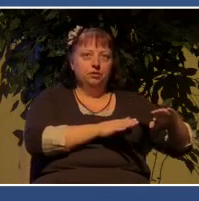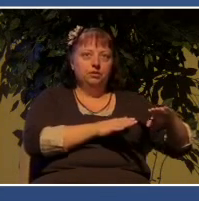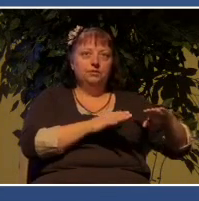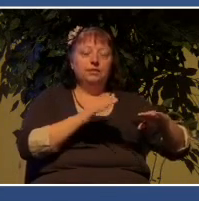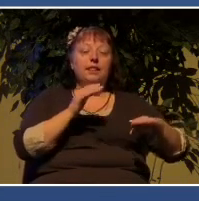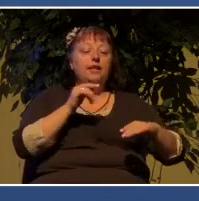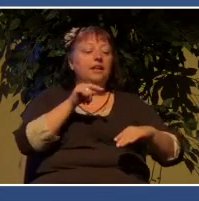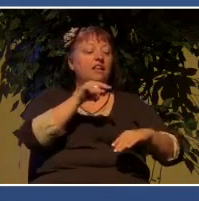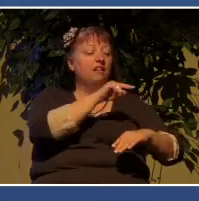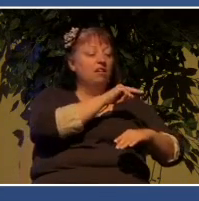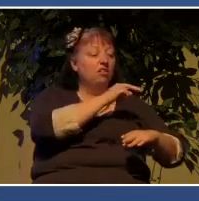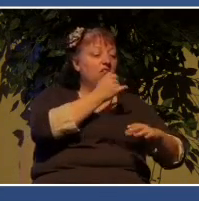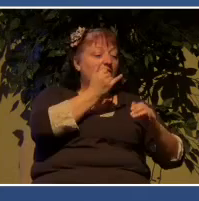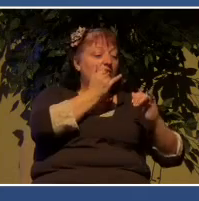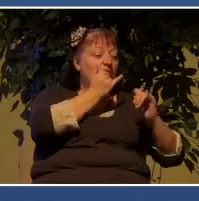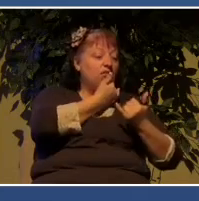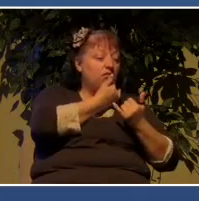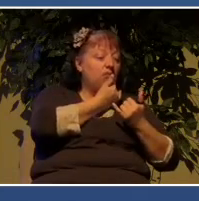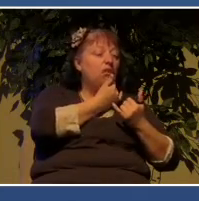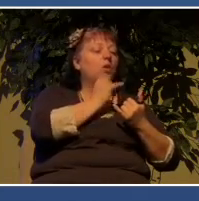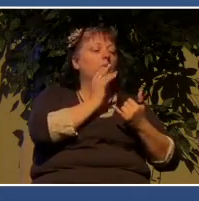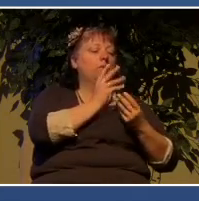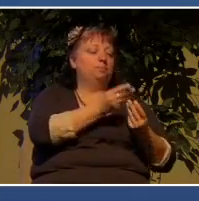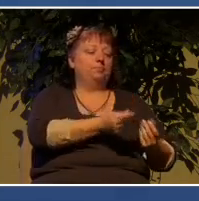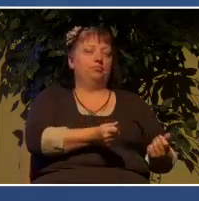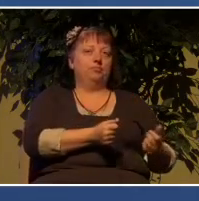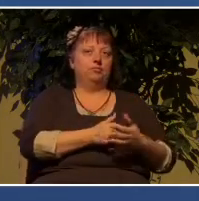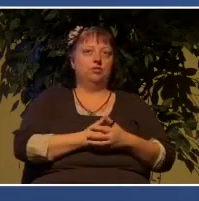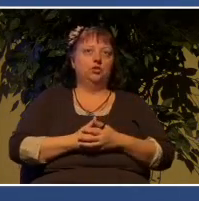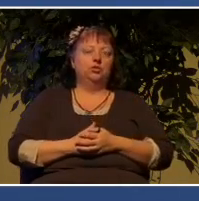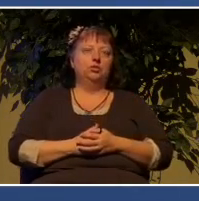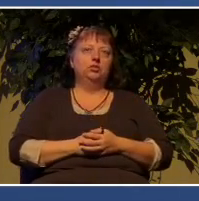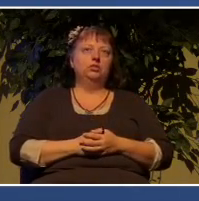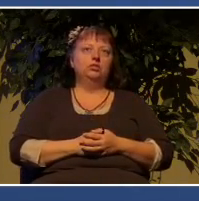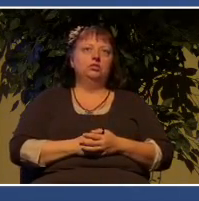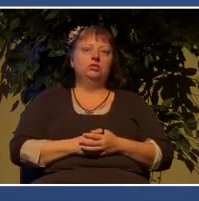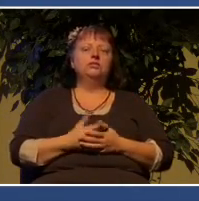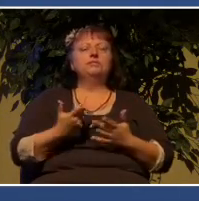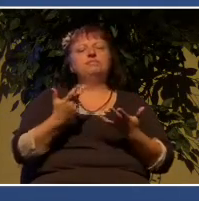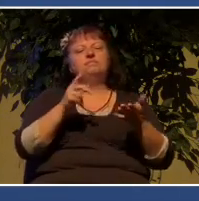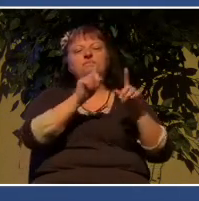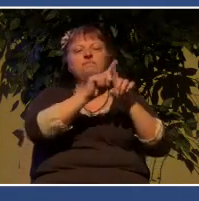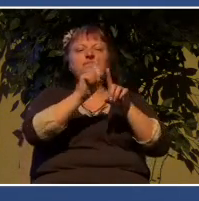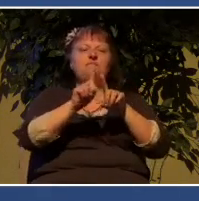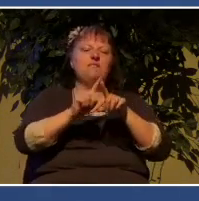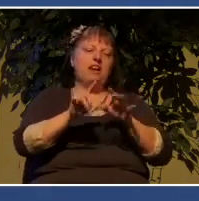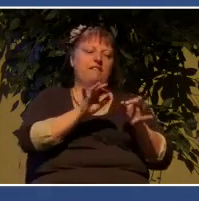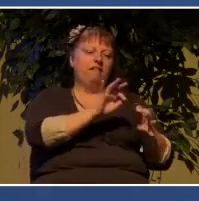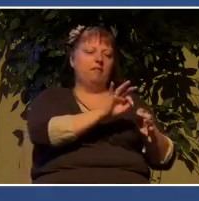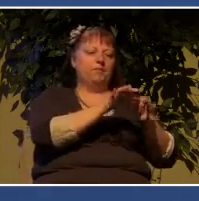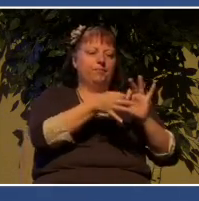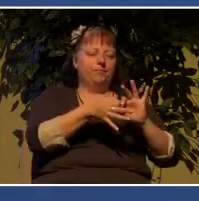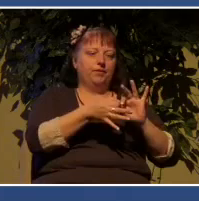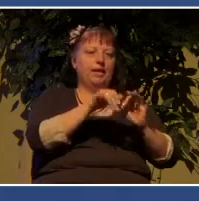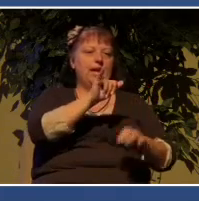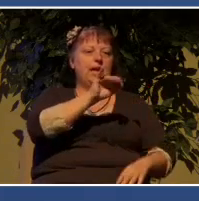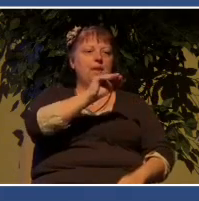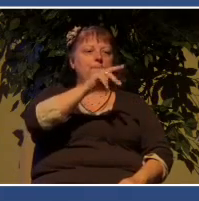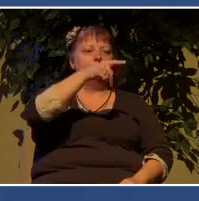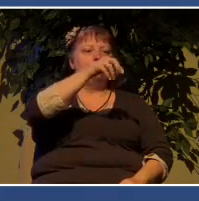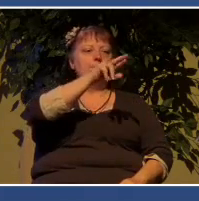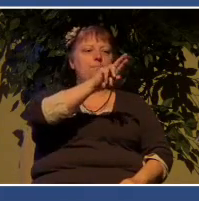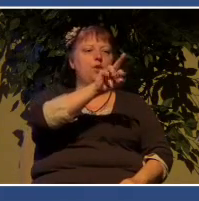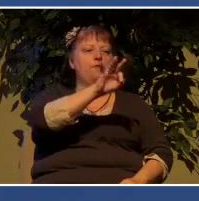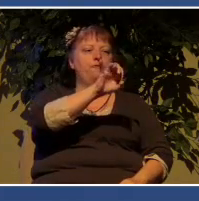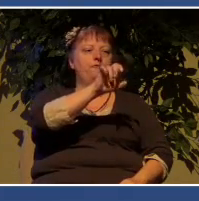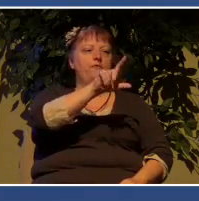disappears. Now, there's different interpretations of what he means by when perfection comes. The